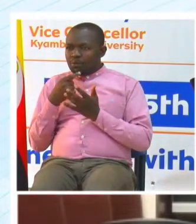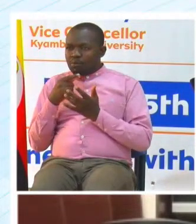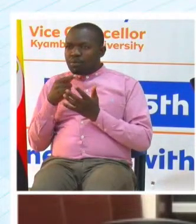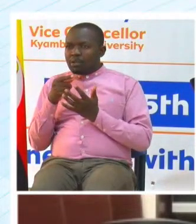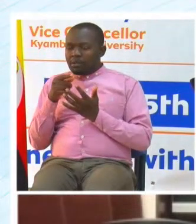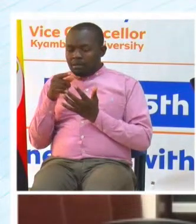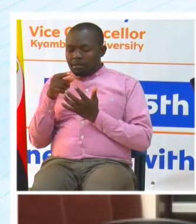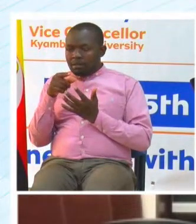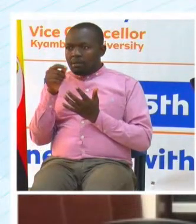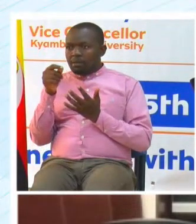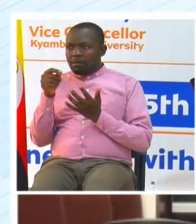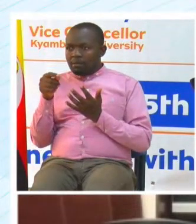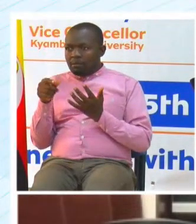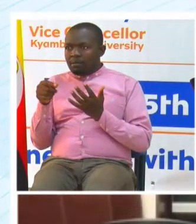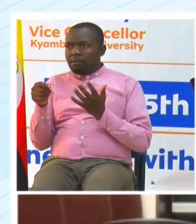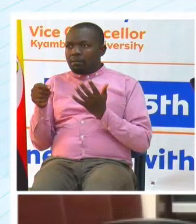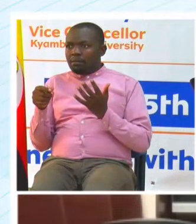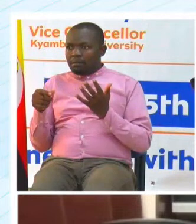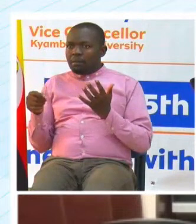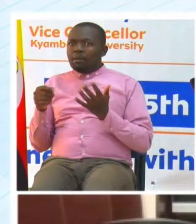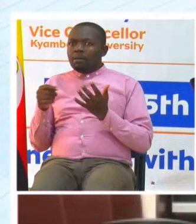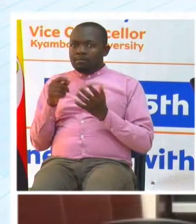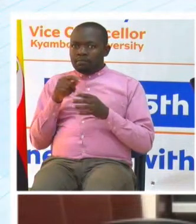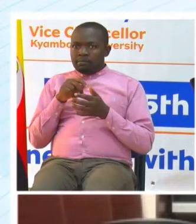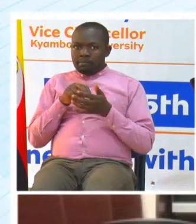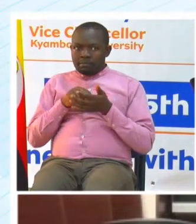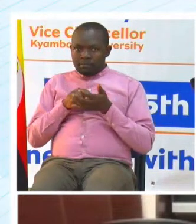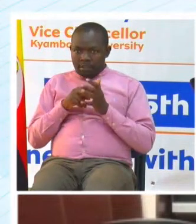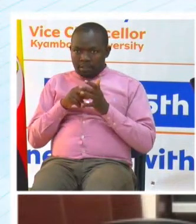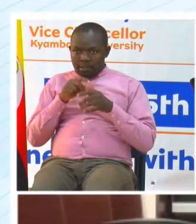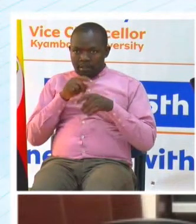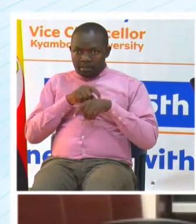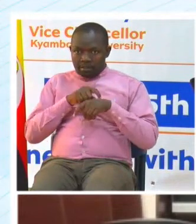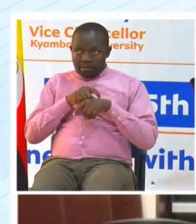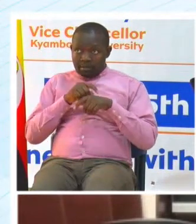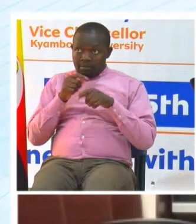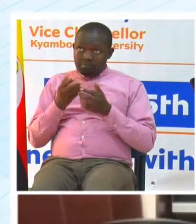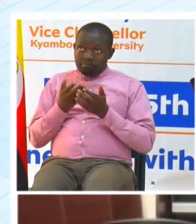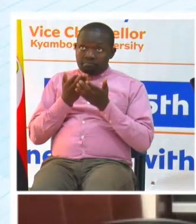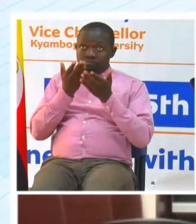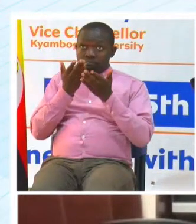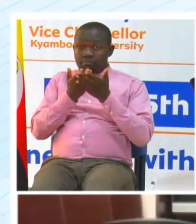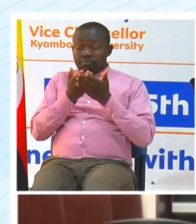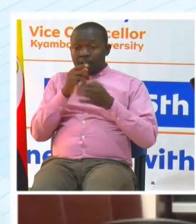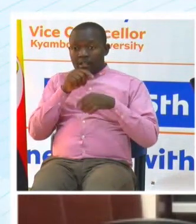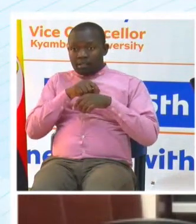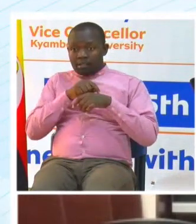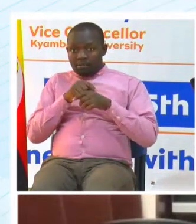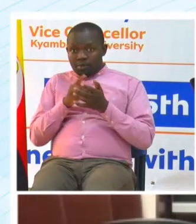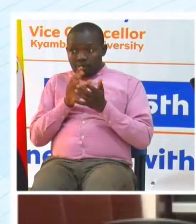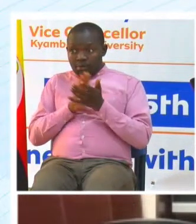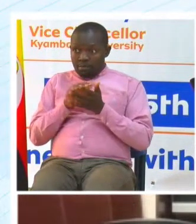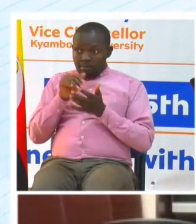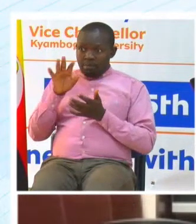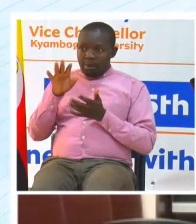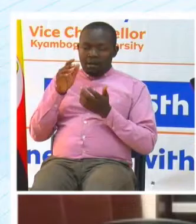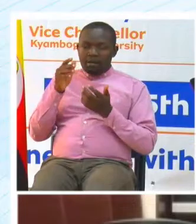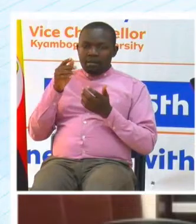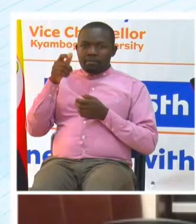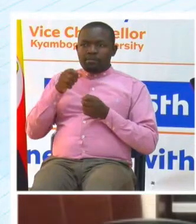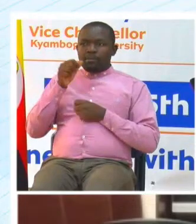time the selection process reaches, the program coordinator should be very familiar with your